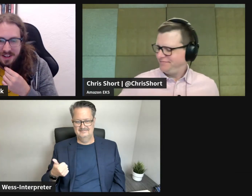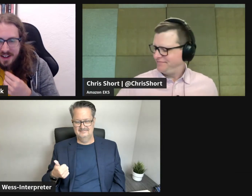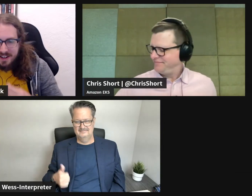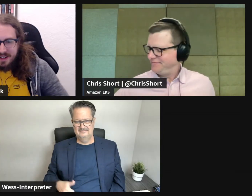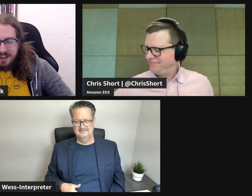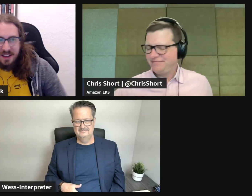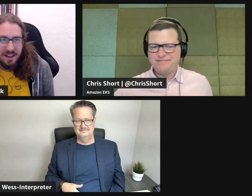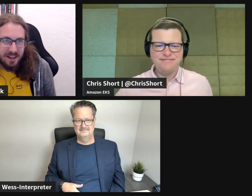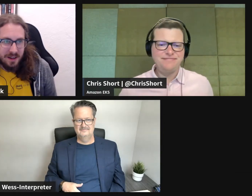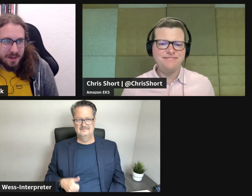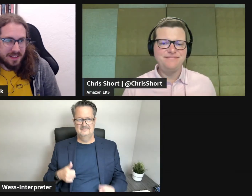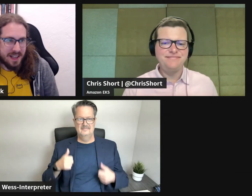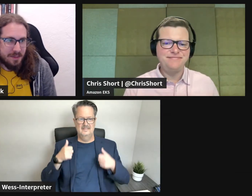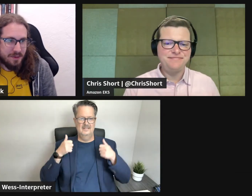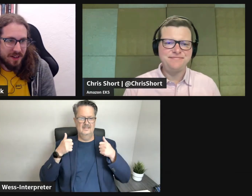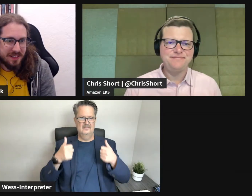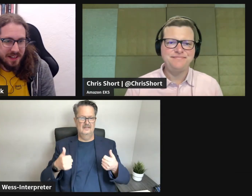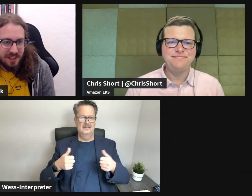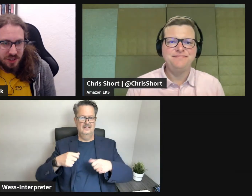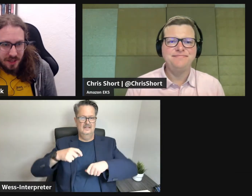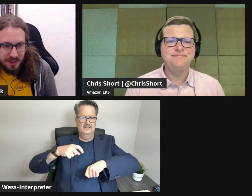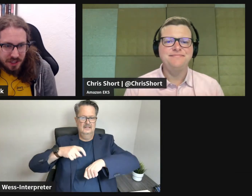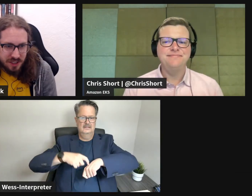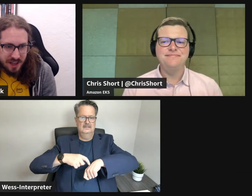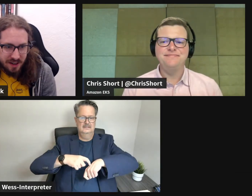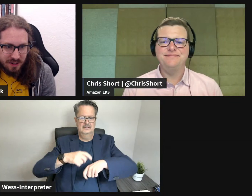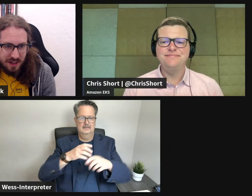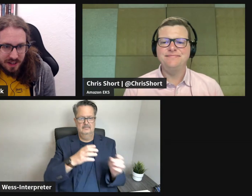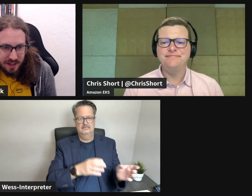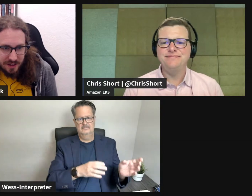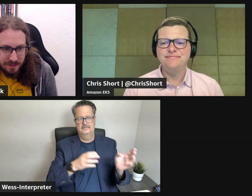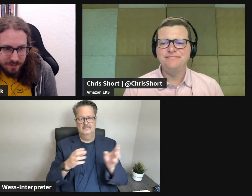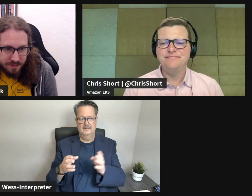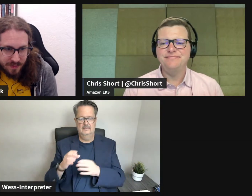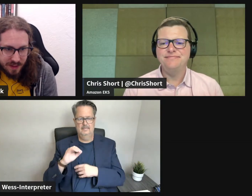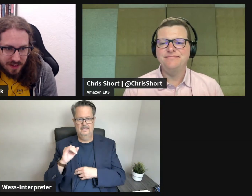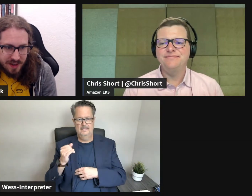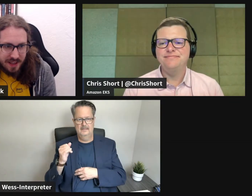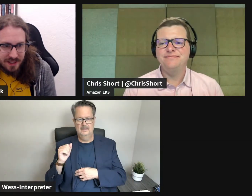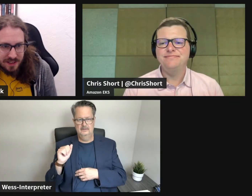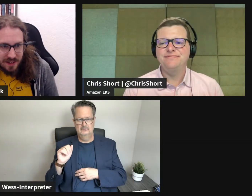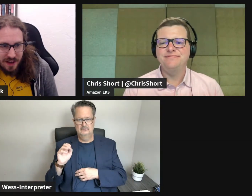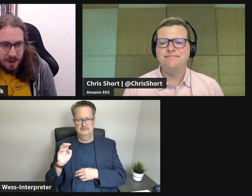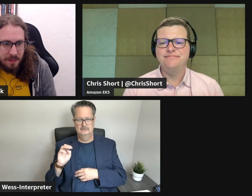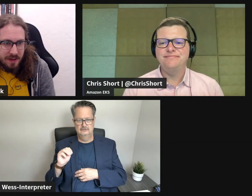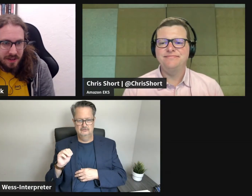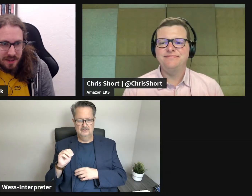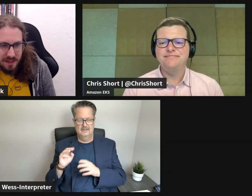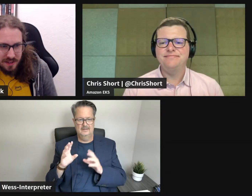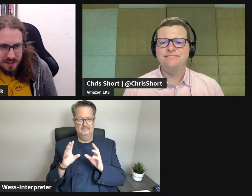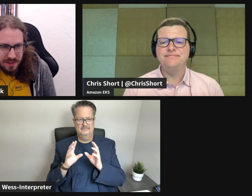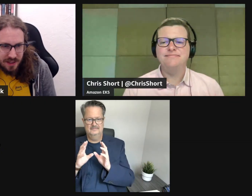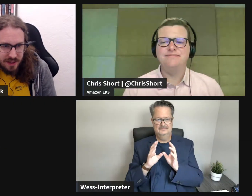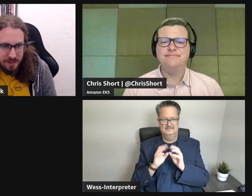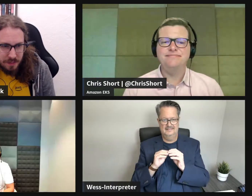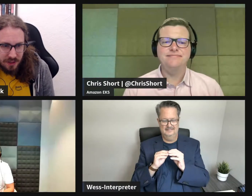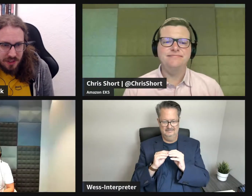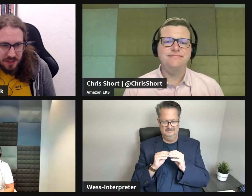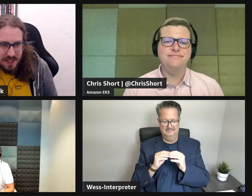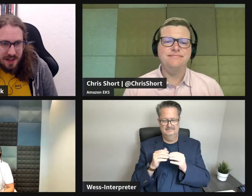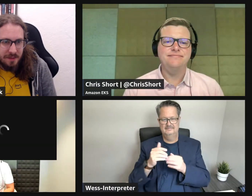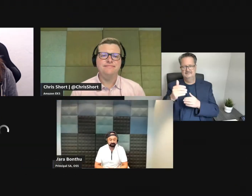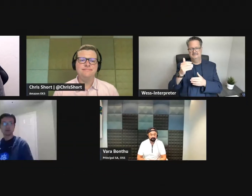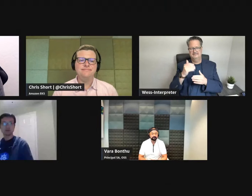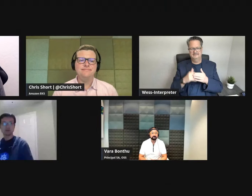All right. It's time to move on to the next jam session now. Next up is build